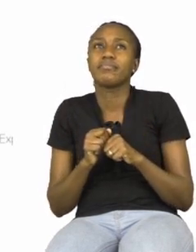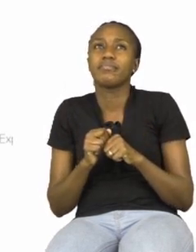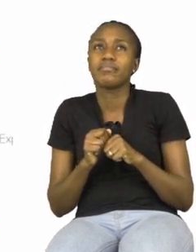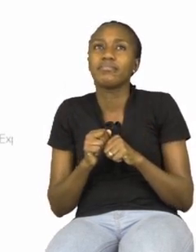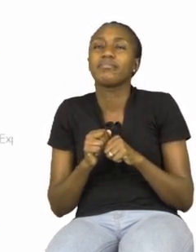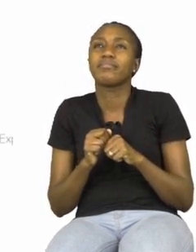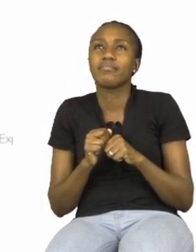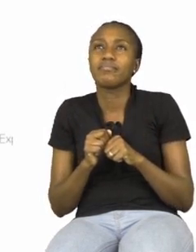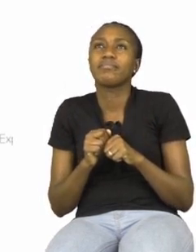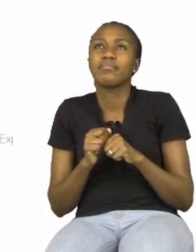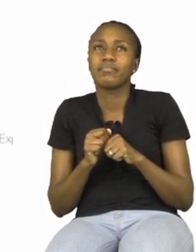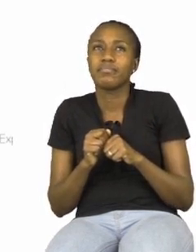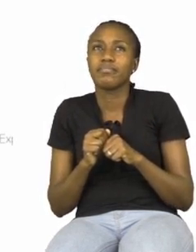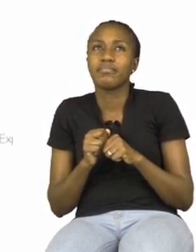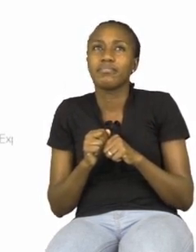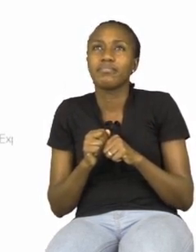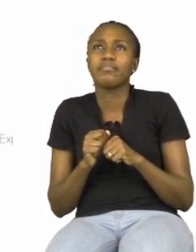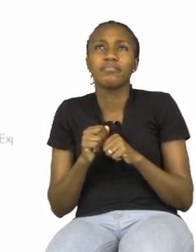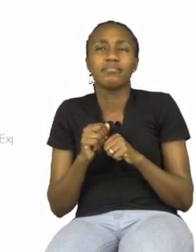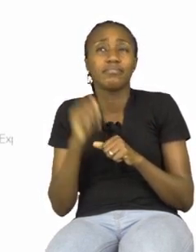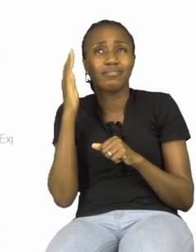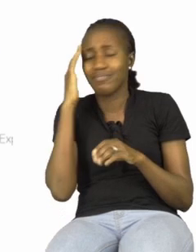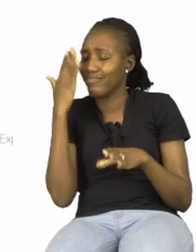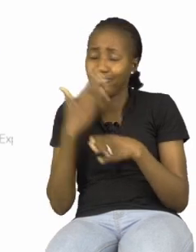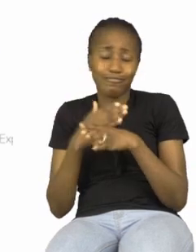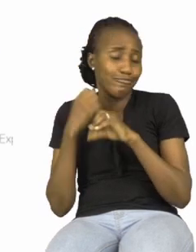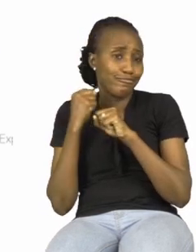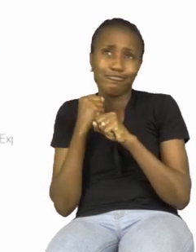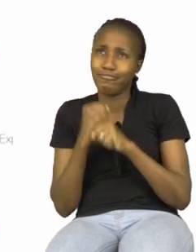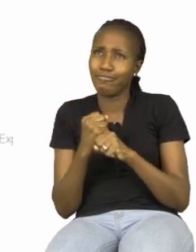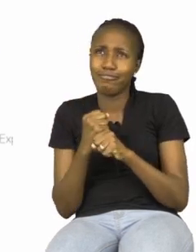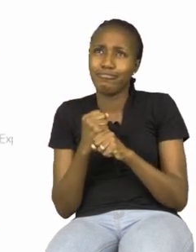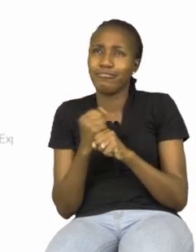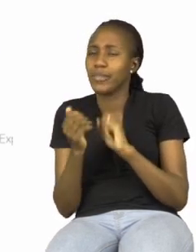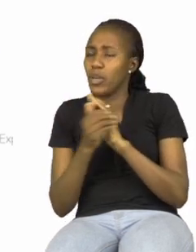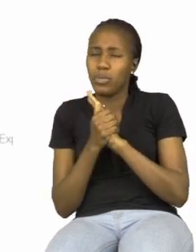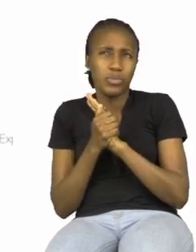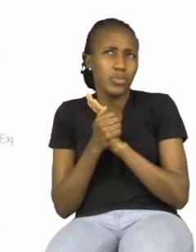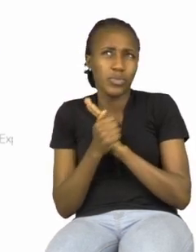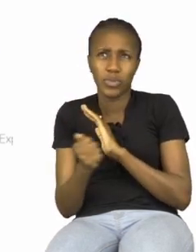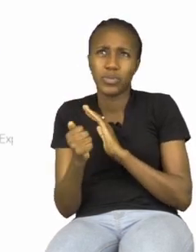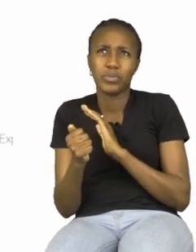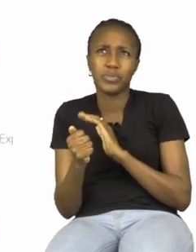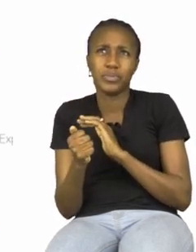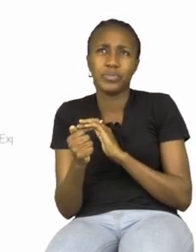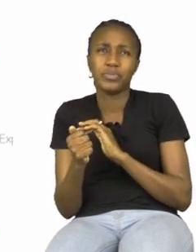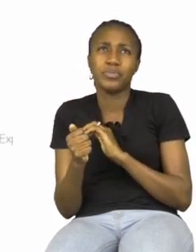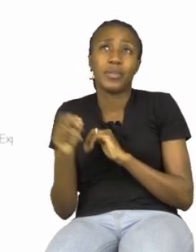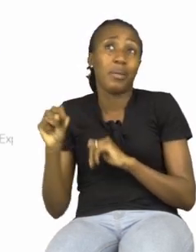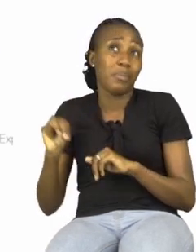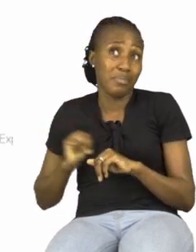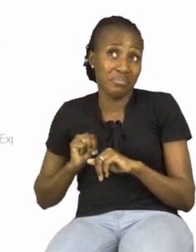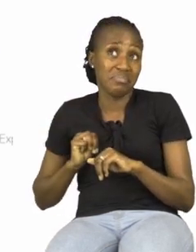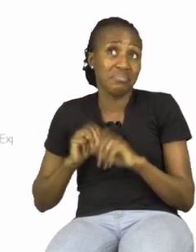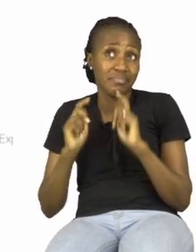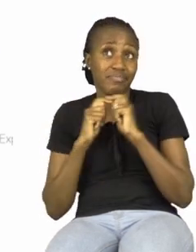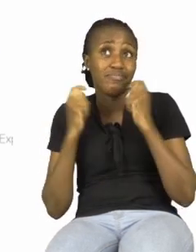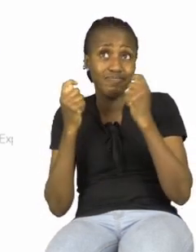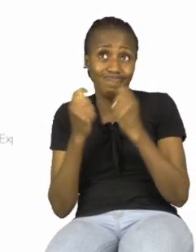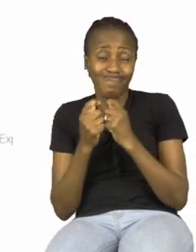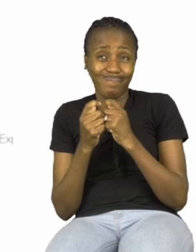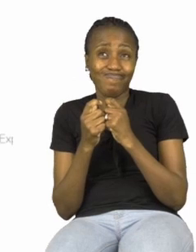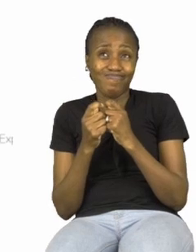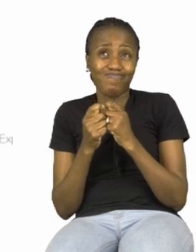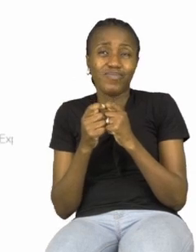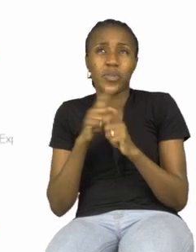deserve to be there as well. They've done very well. They have a very talented winning team. I'm calling them because they have a winning mindset, winning